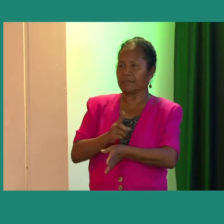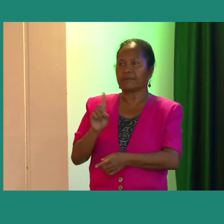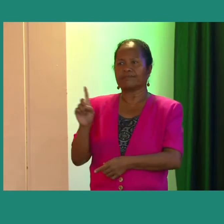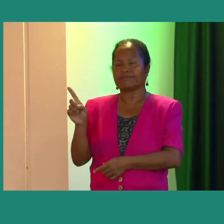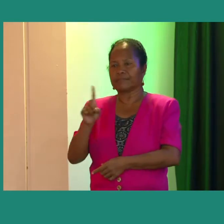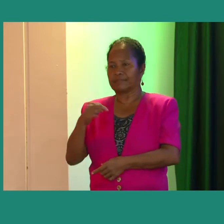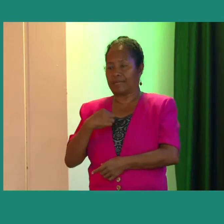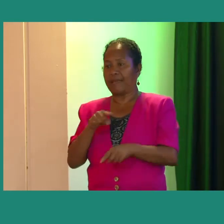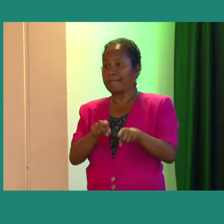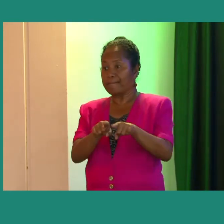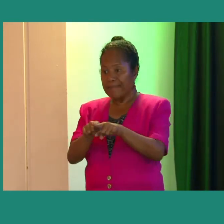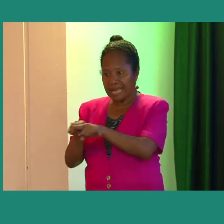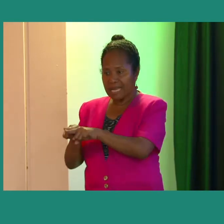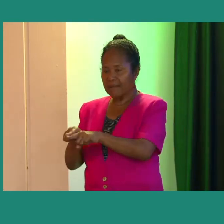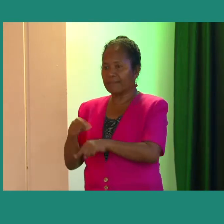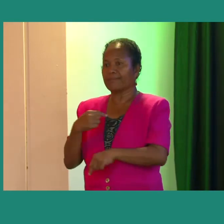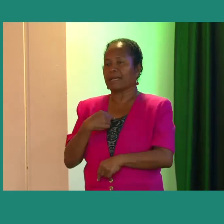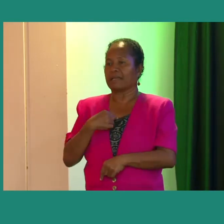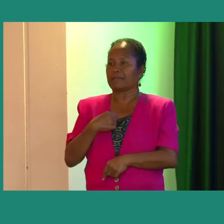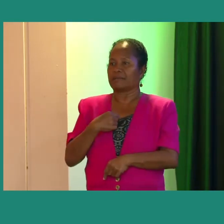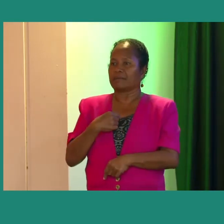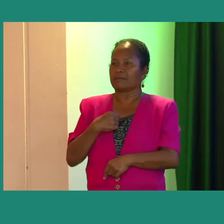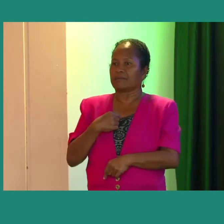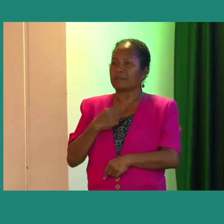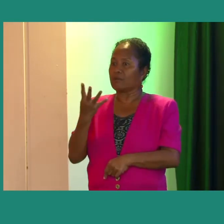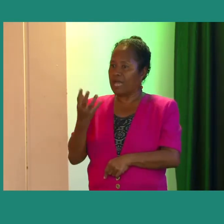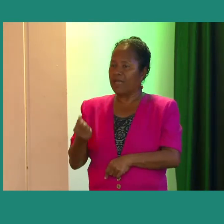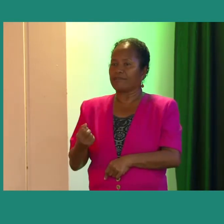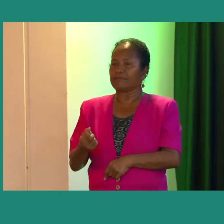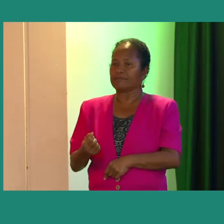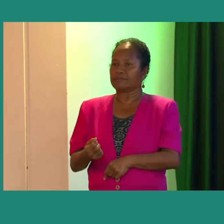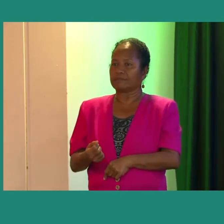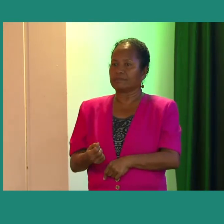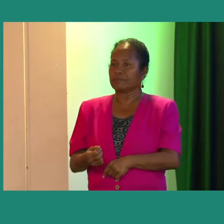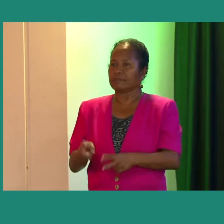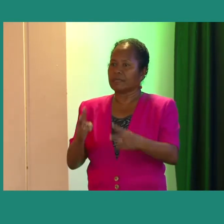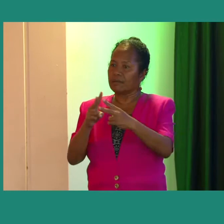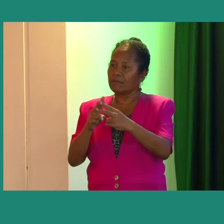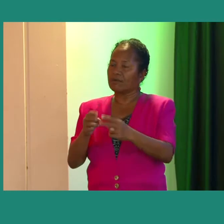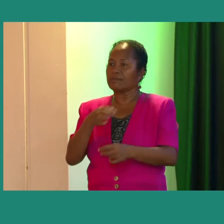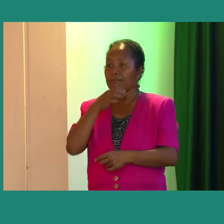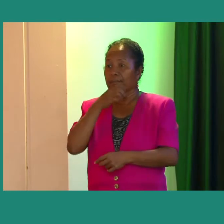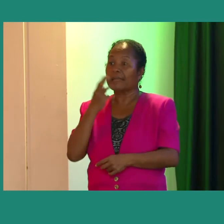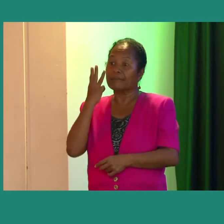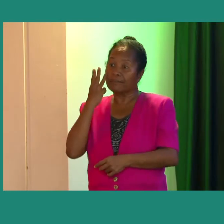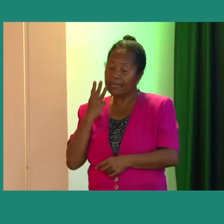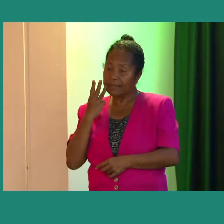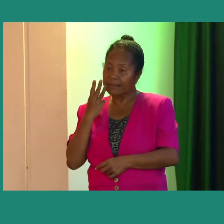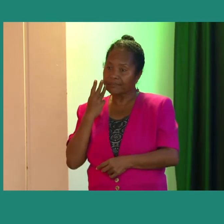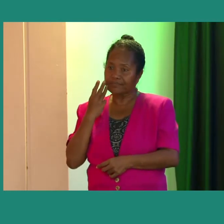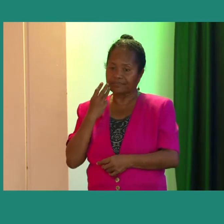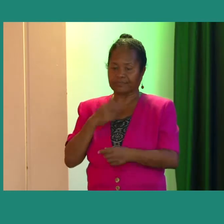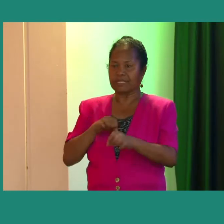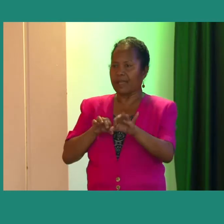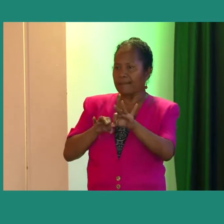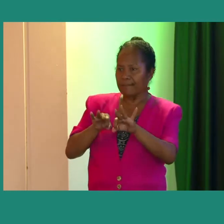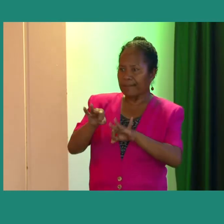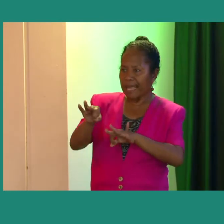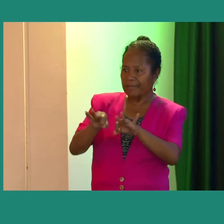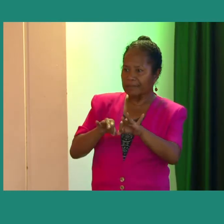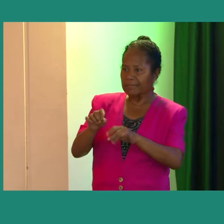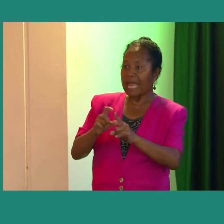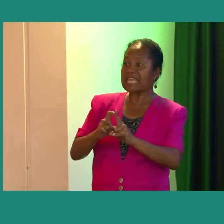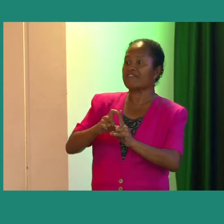that is if we have both men and women helping to design and develop products and